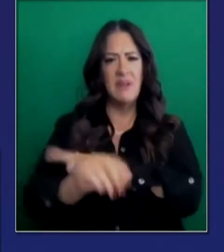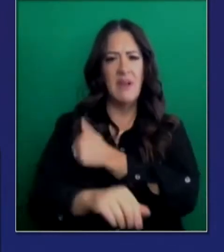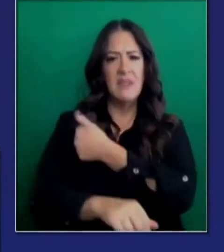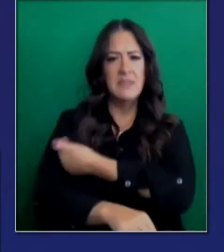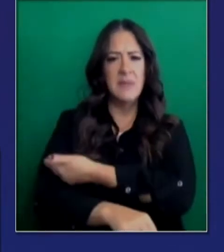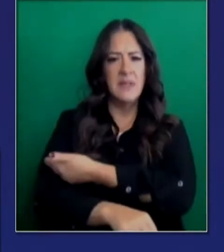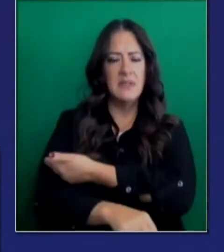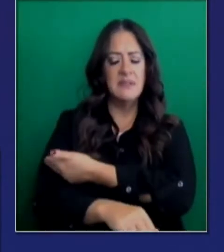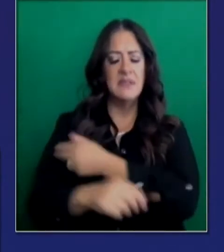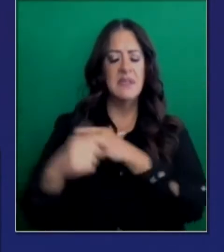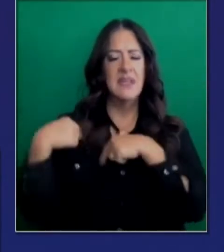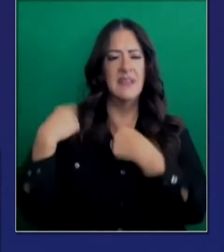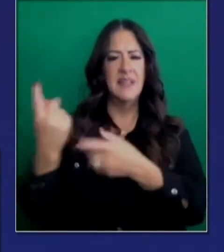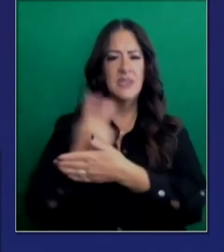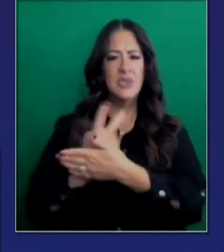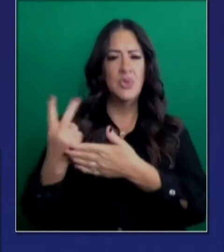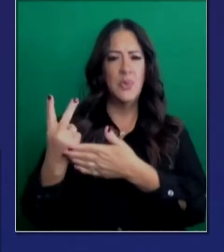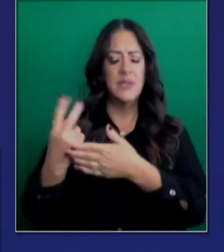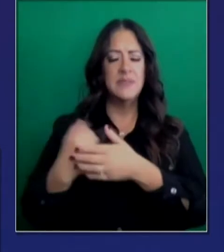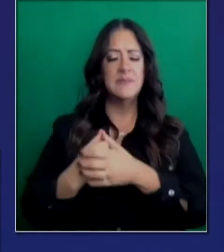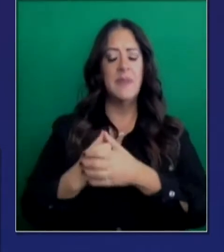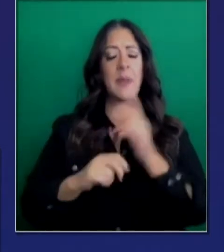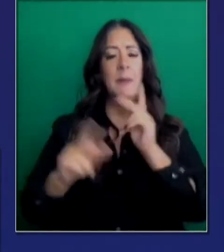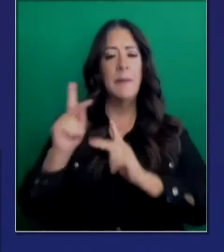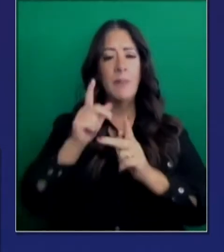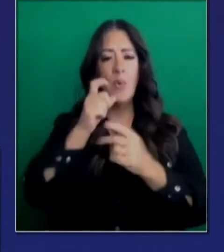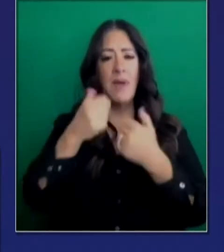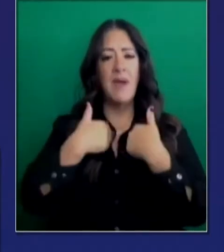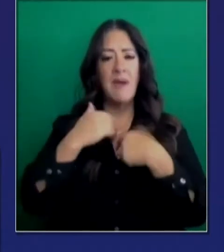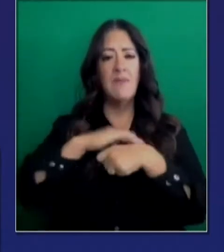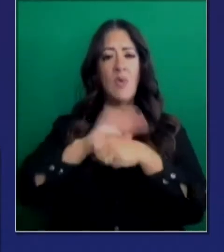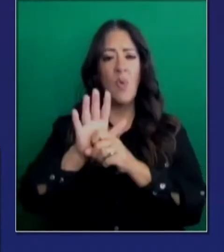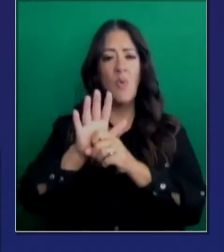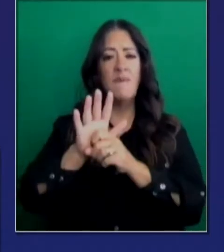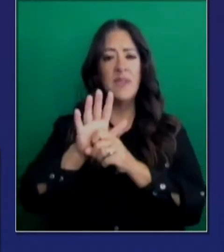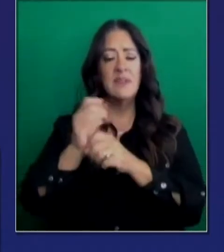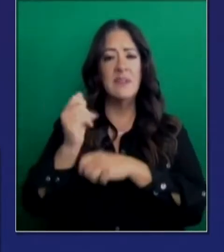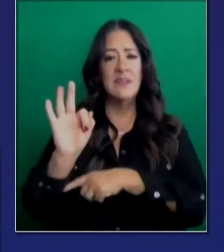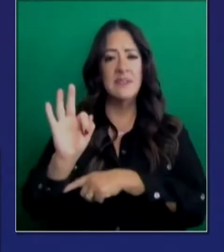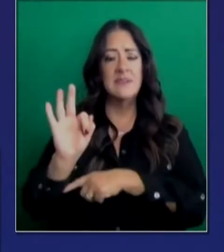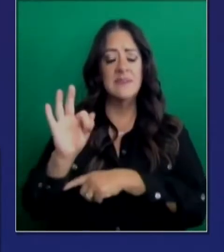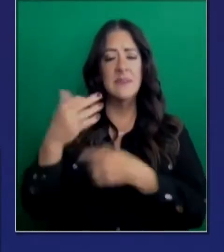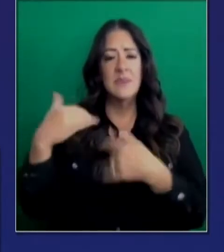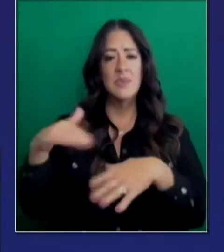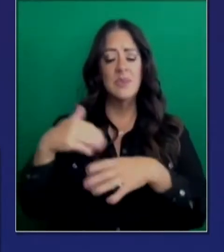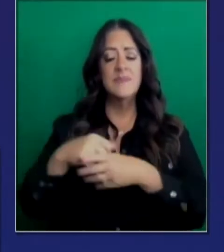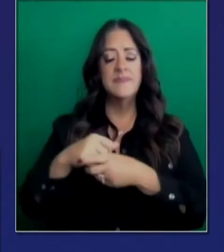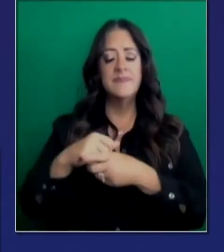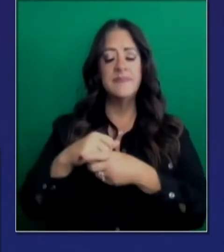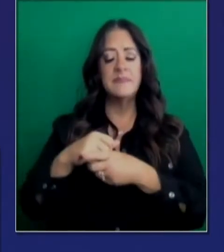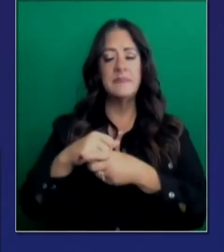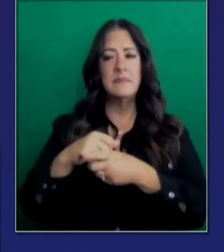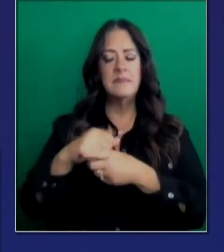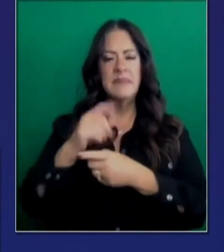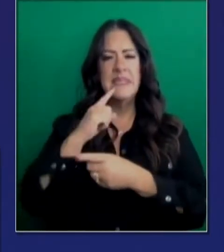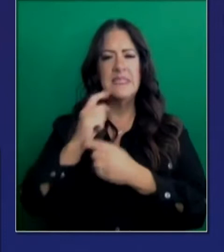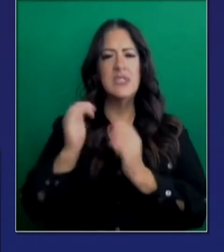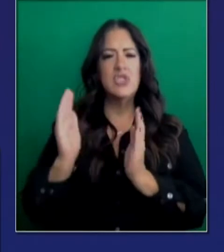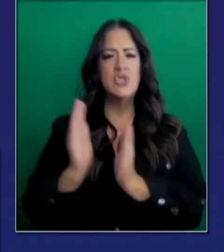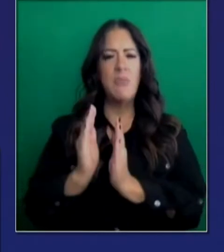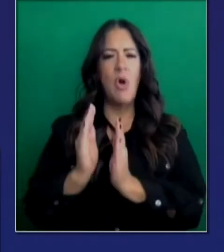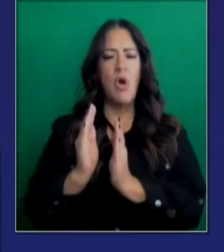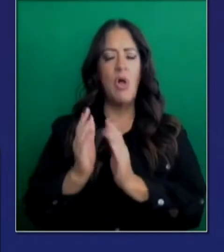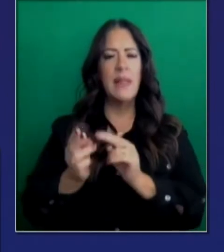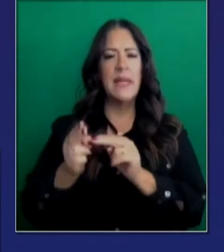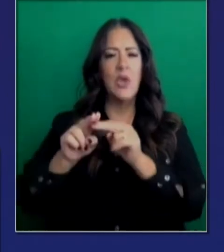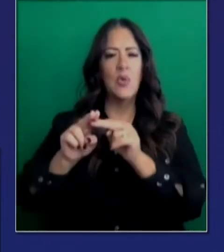days, patients with COVID-19. That's among the smallest increases we've seen over a